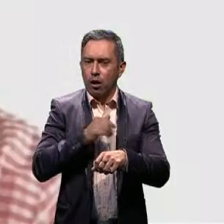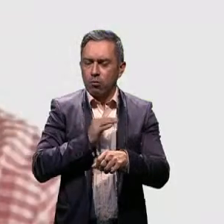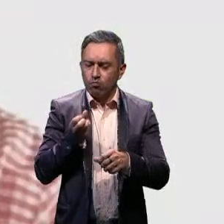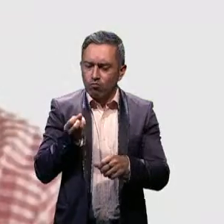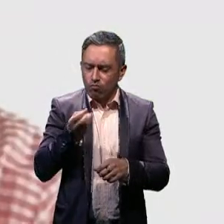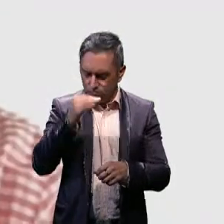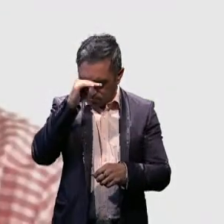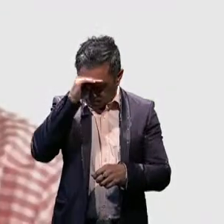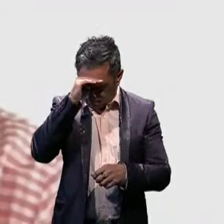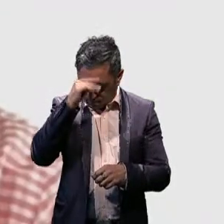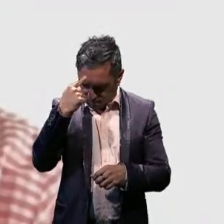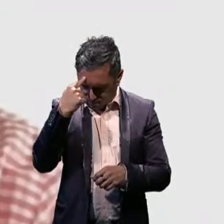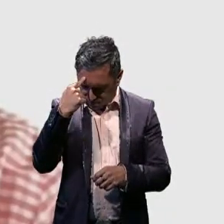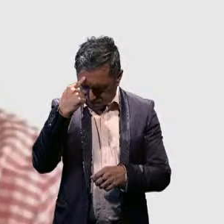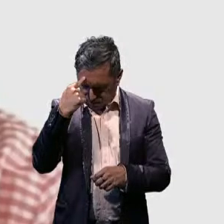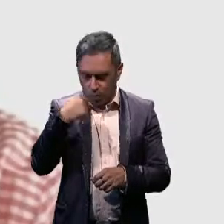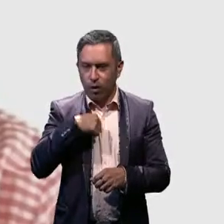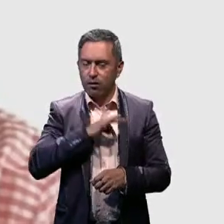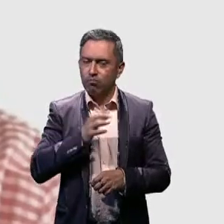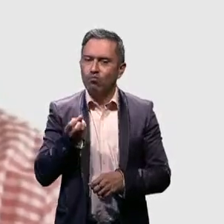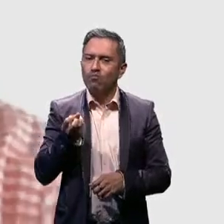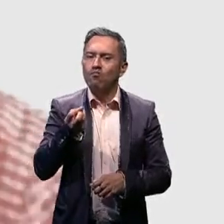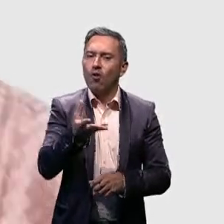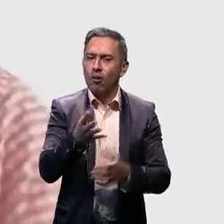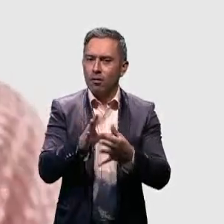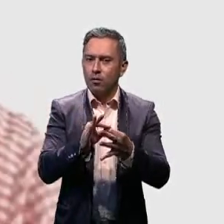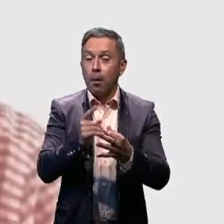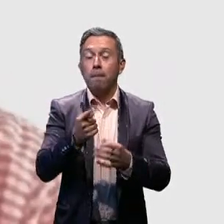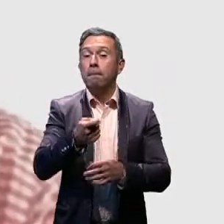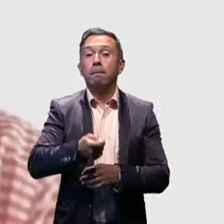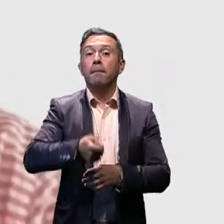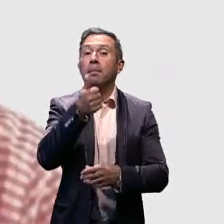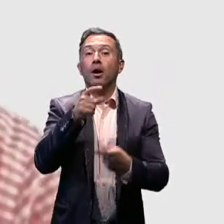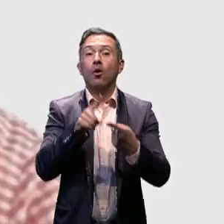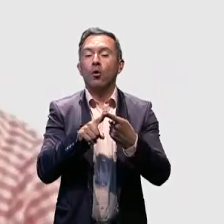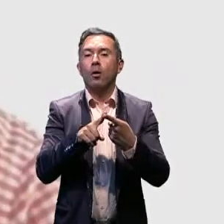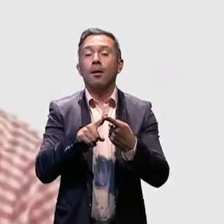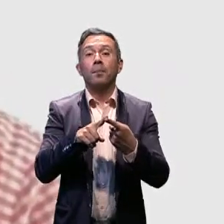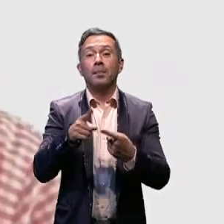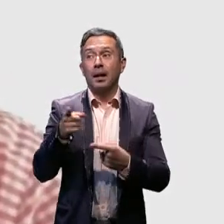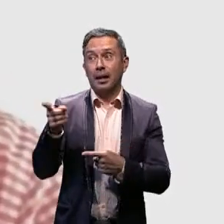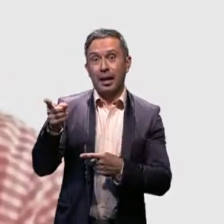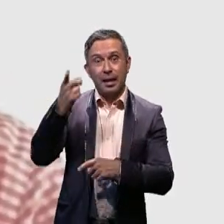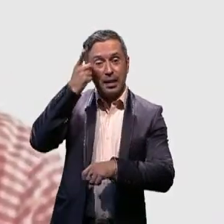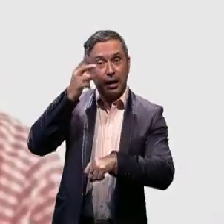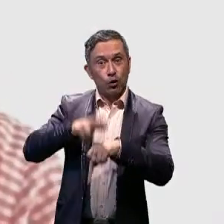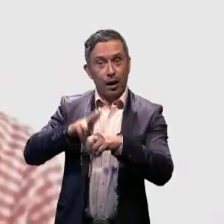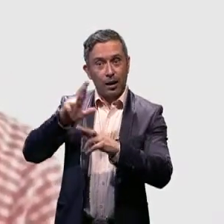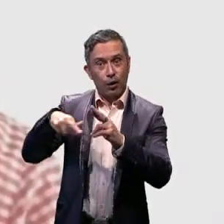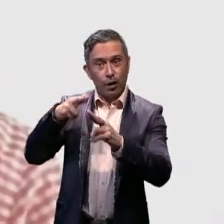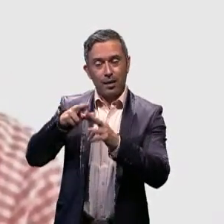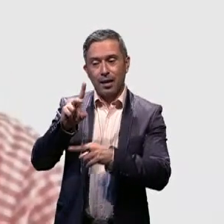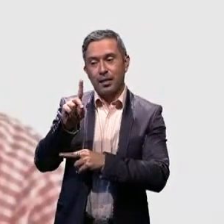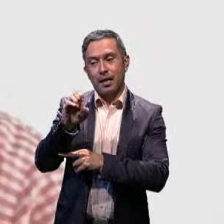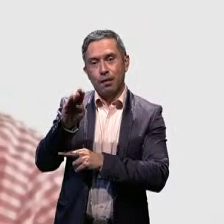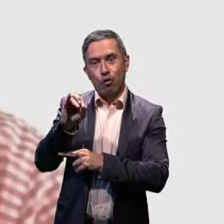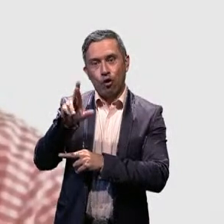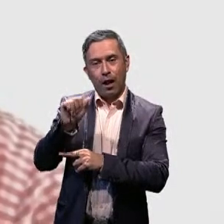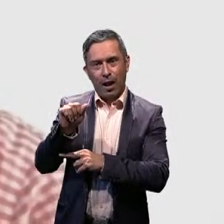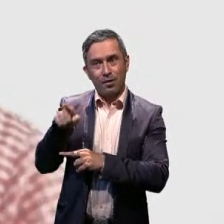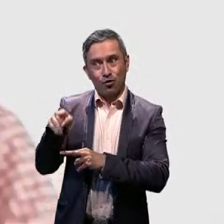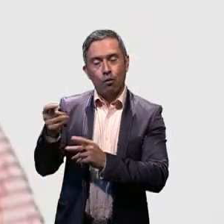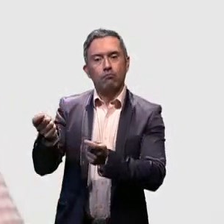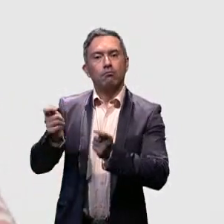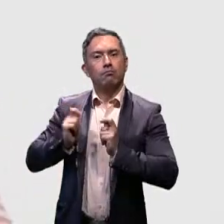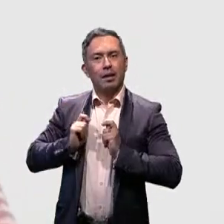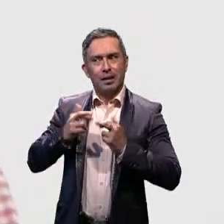thankfulness to the INE for inviting me. I would like, first of all, to greet you on